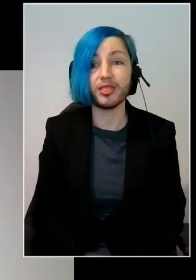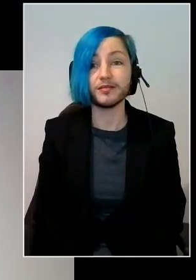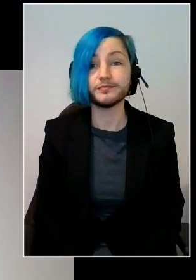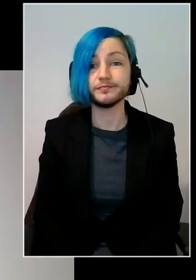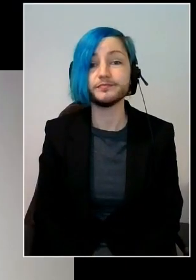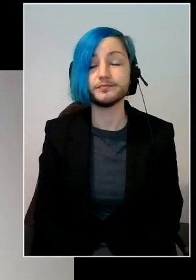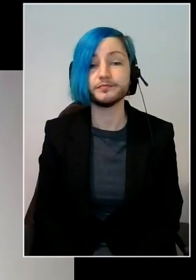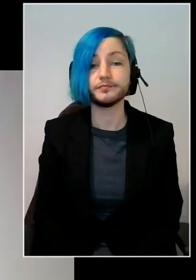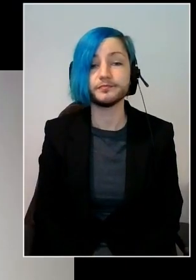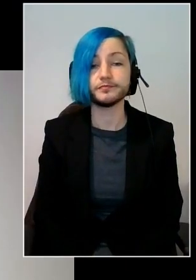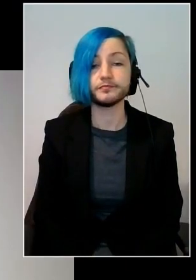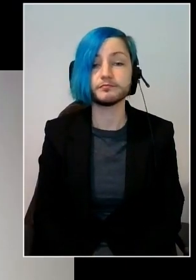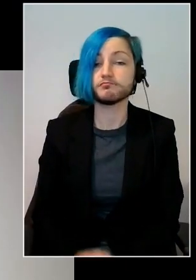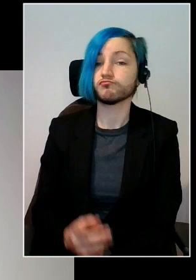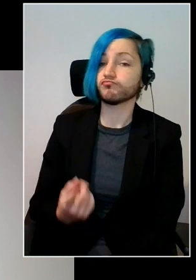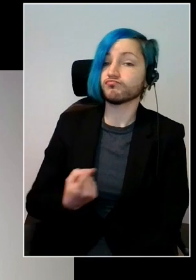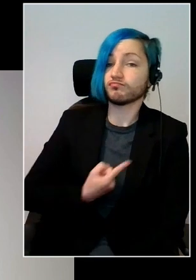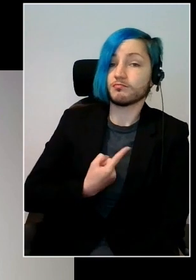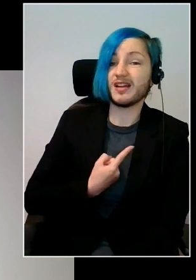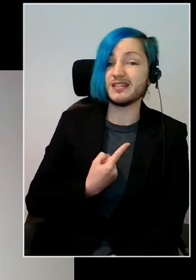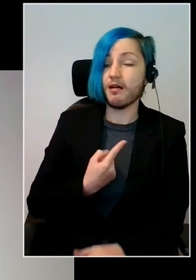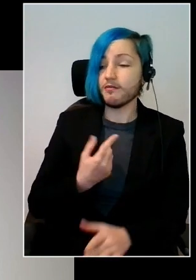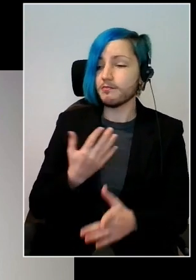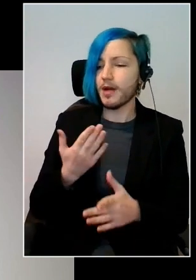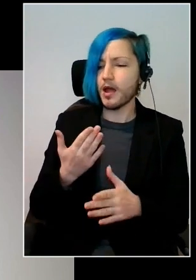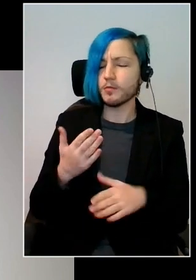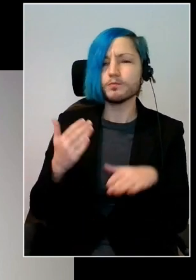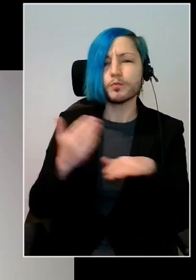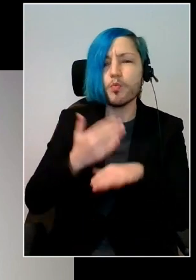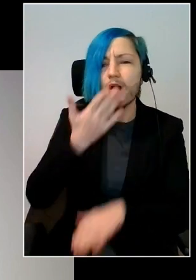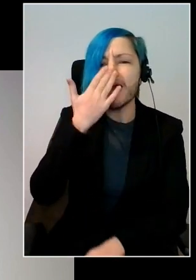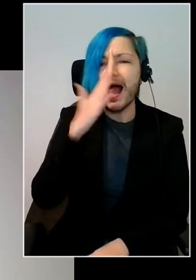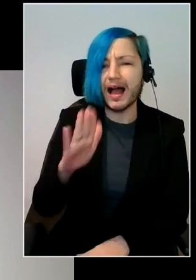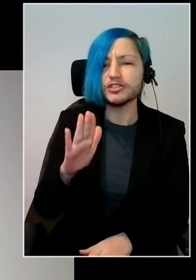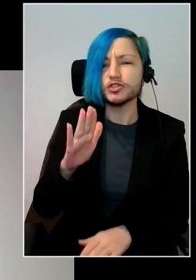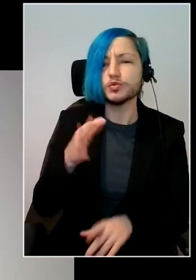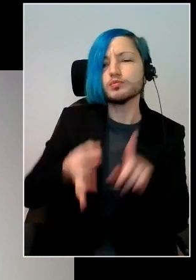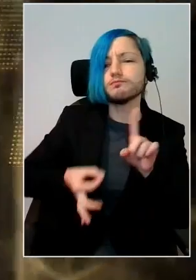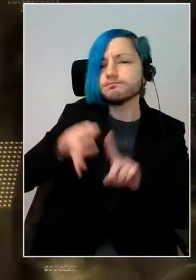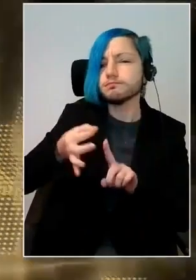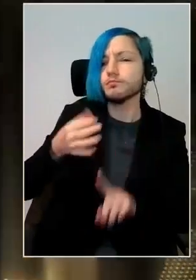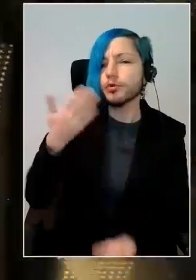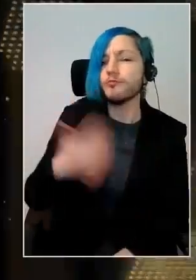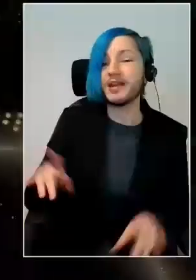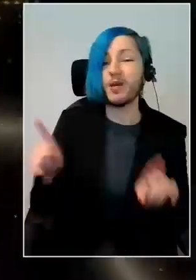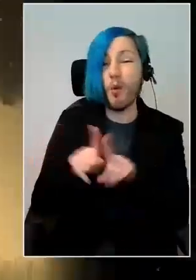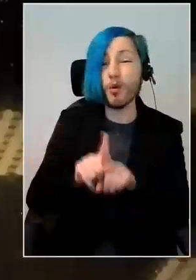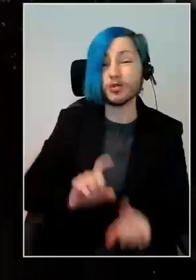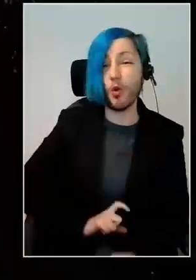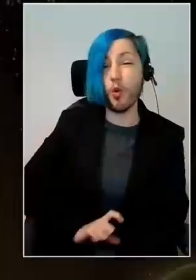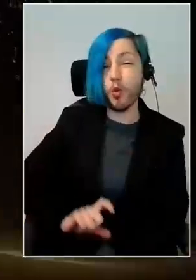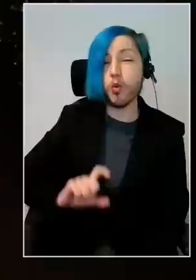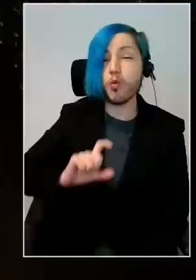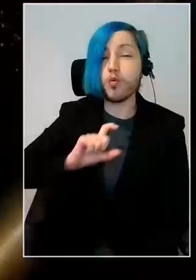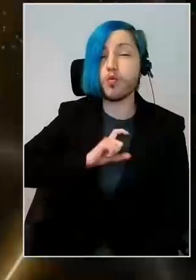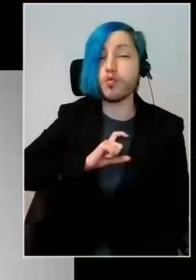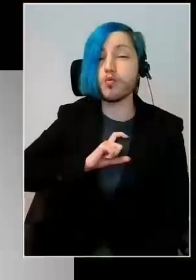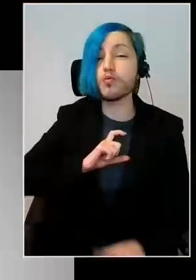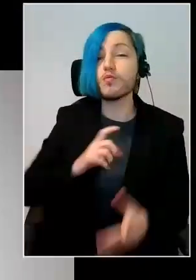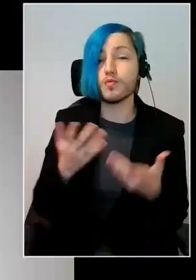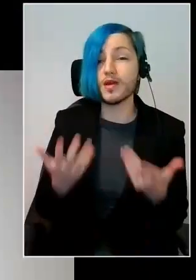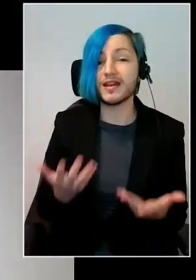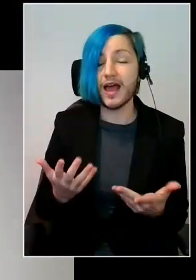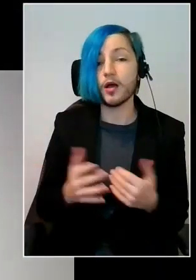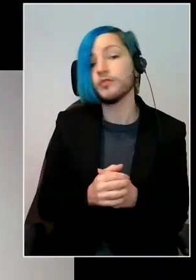I've gained a better work ethic and also a lot more confidence. The things that I'm doing now, I would